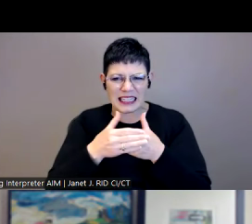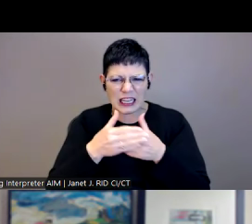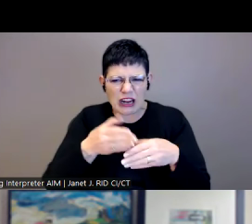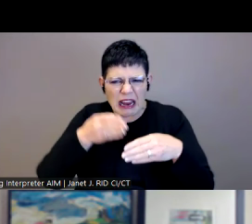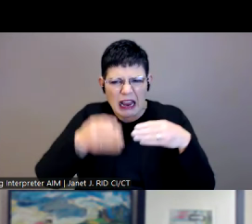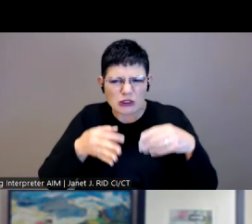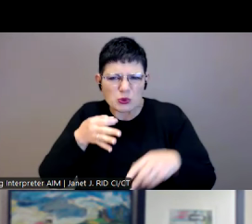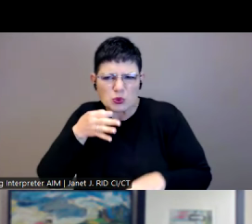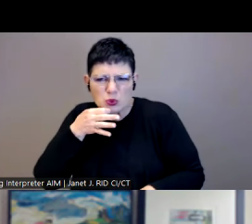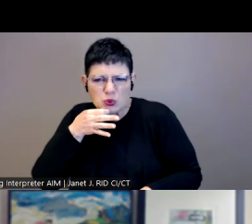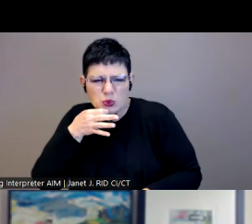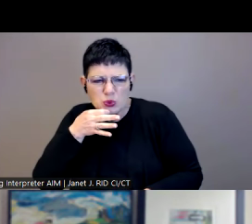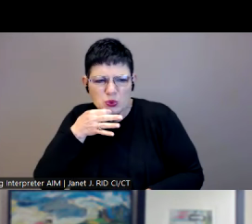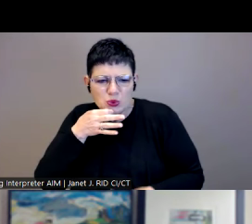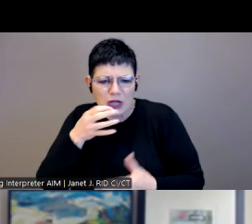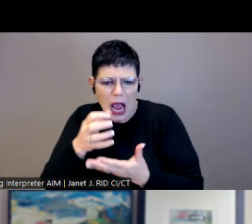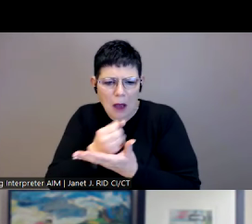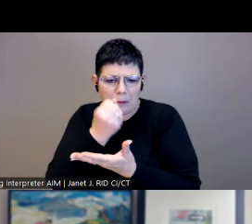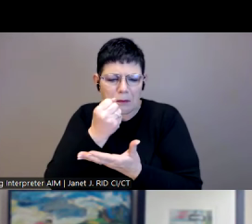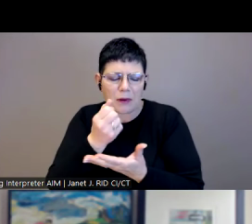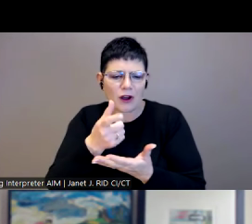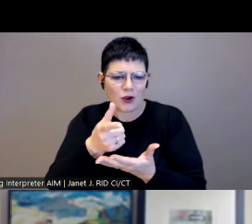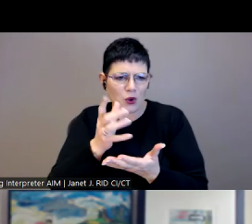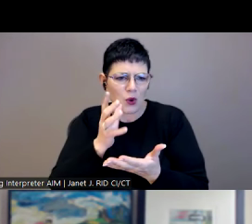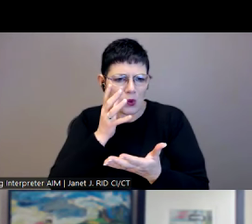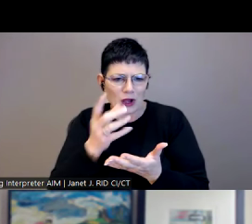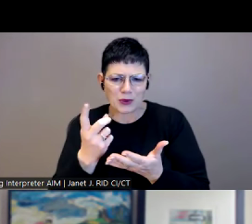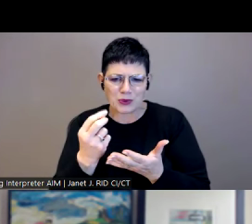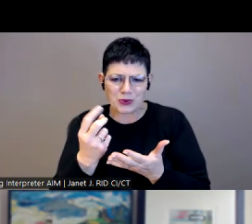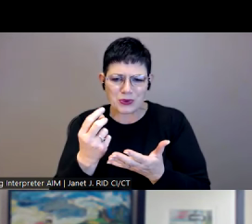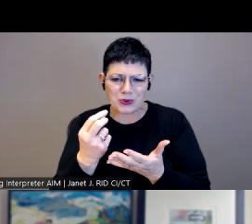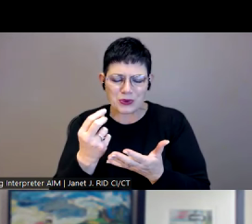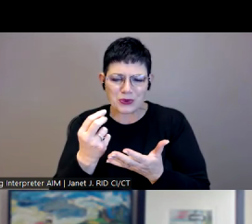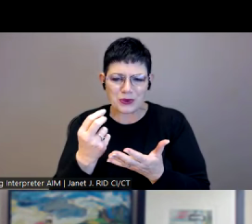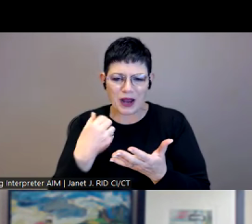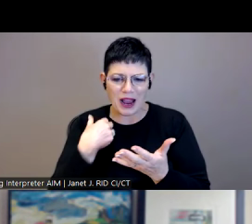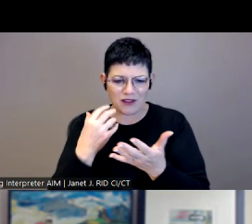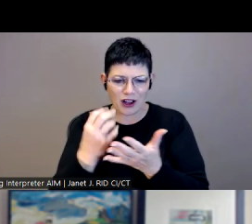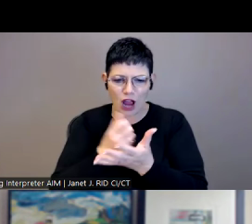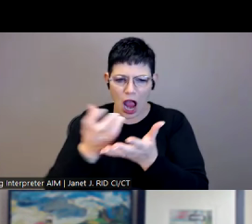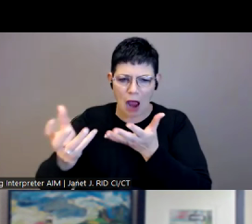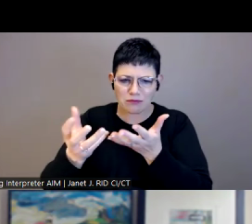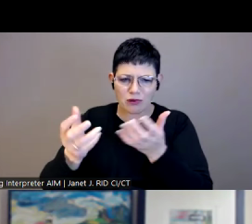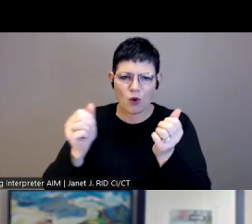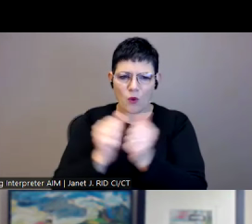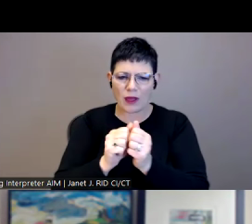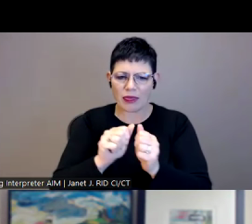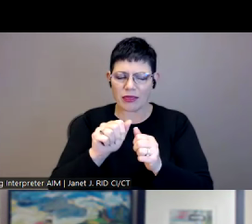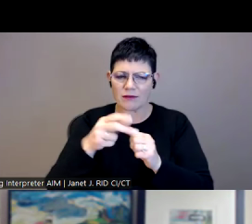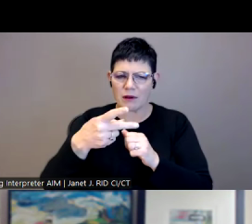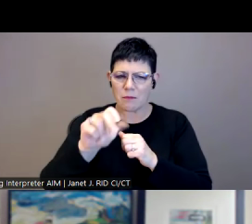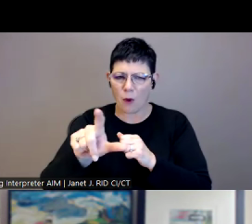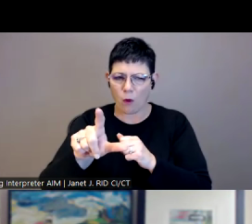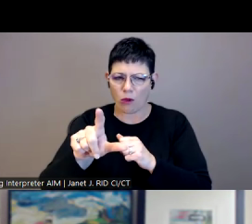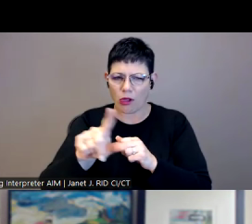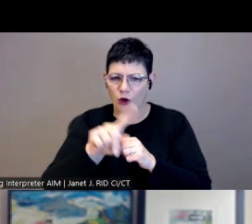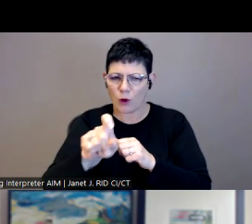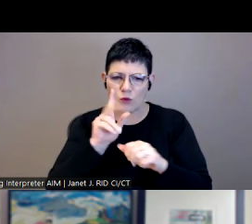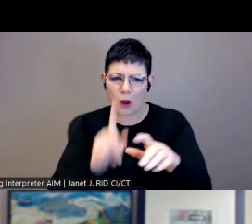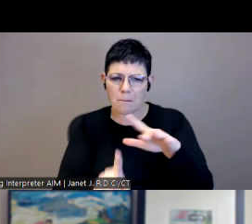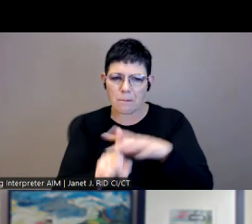one moment, you're going to have the opportunity to engage in a poll. So we hope that you will be